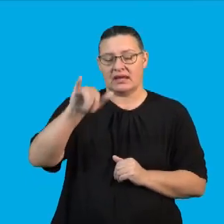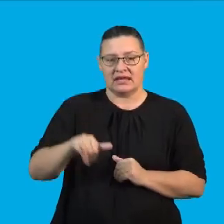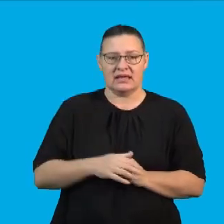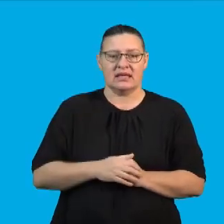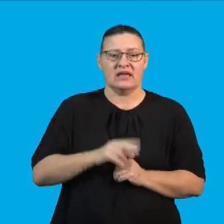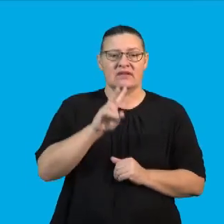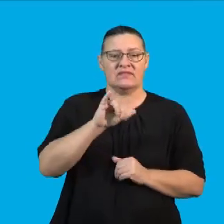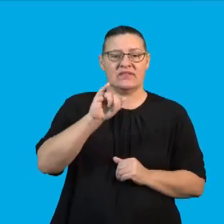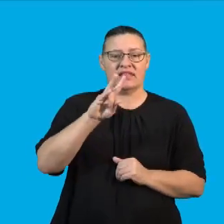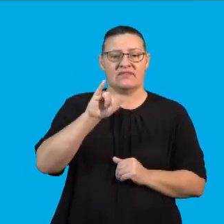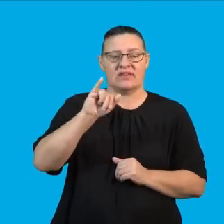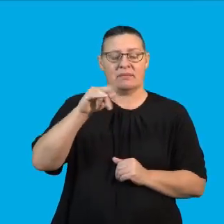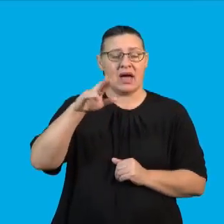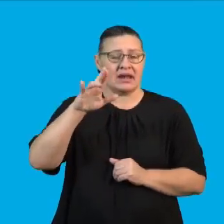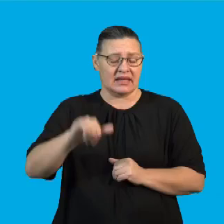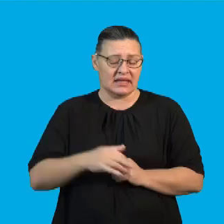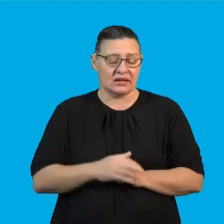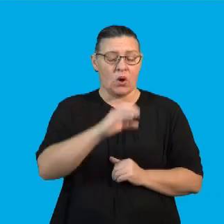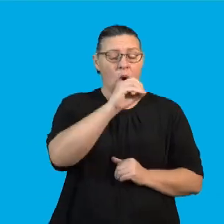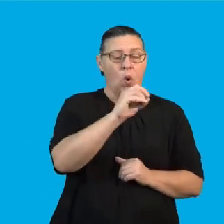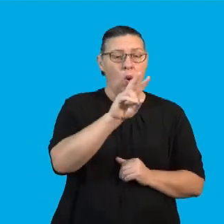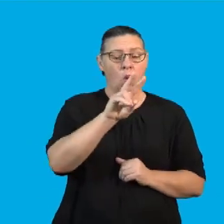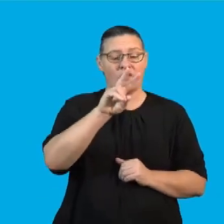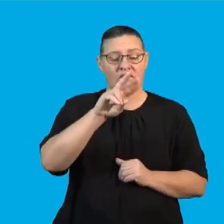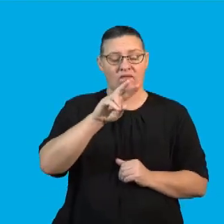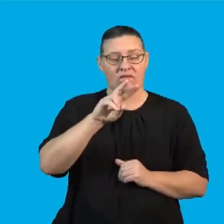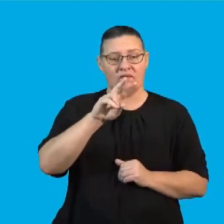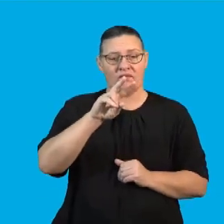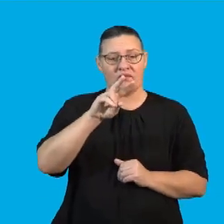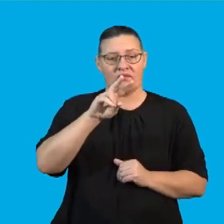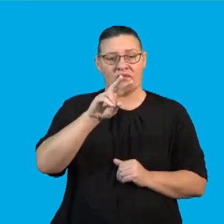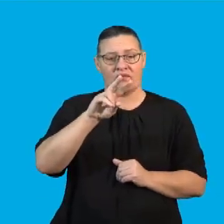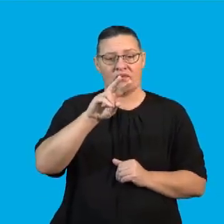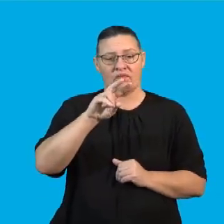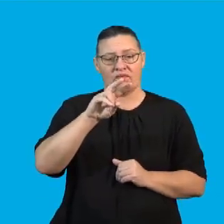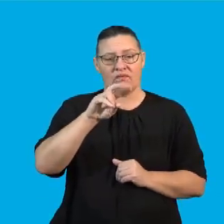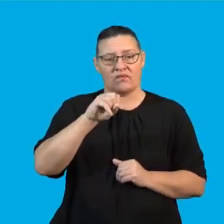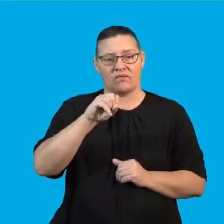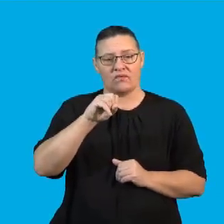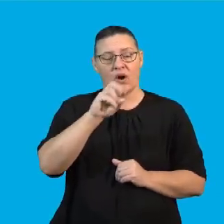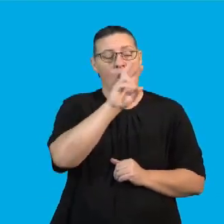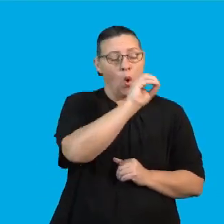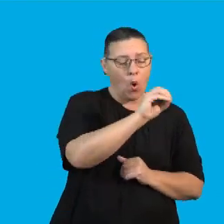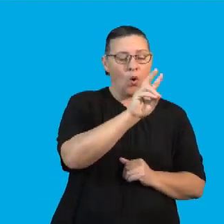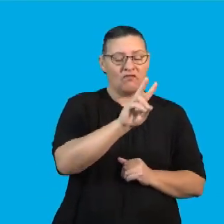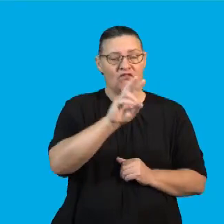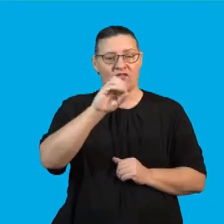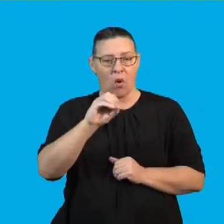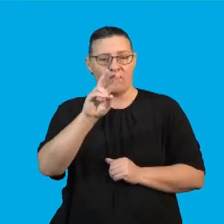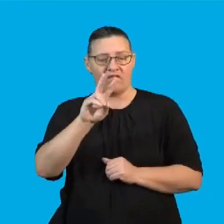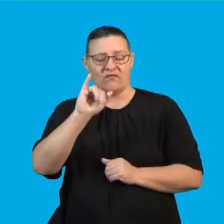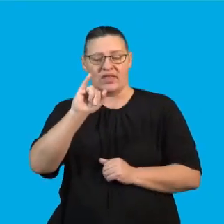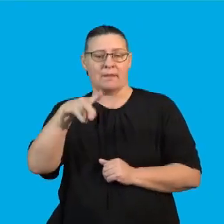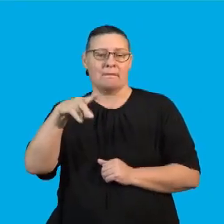vivipary, ovovivipary. Practice also to say it correctly. Then your correct spelling will follow.